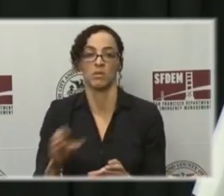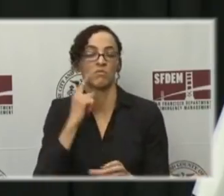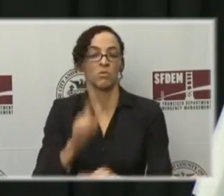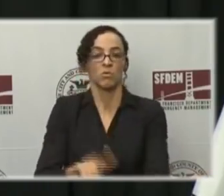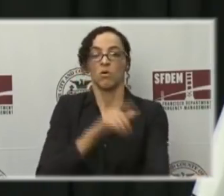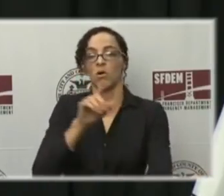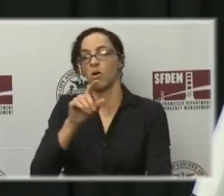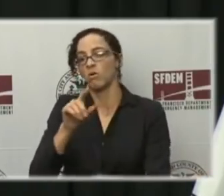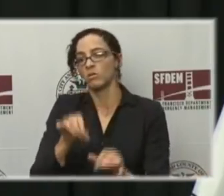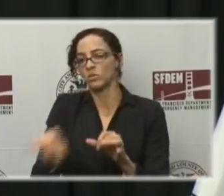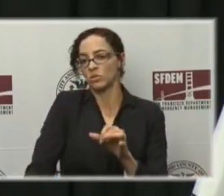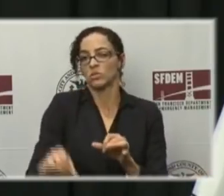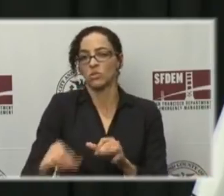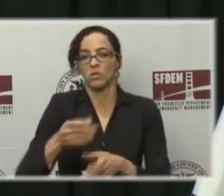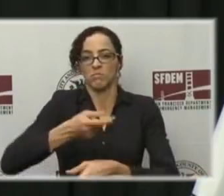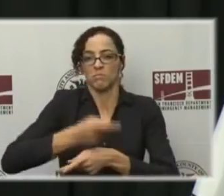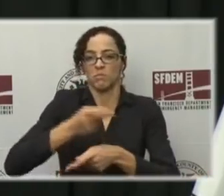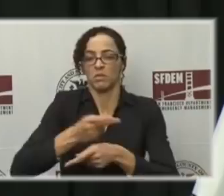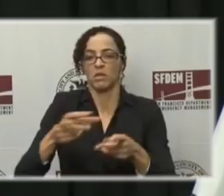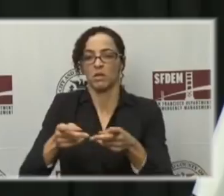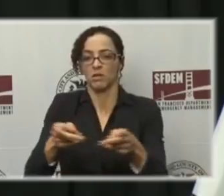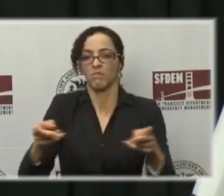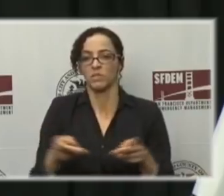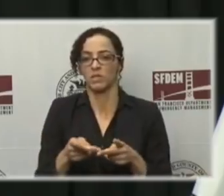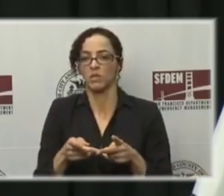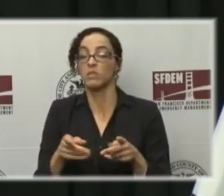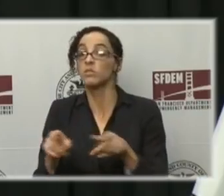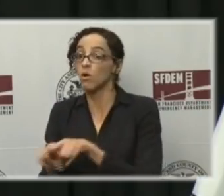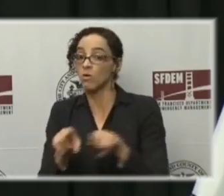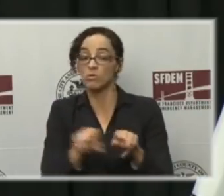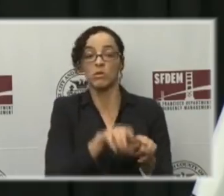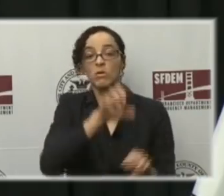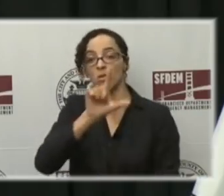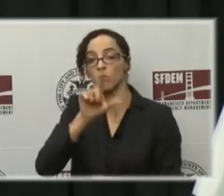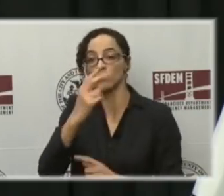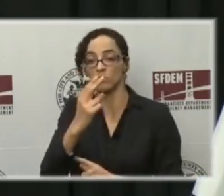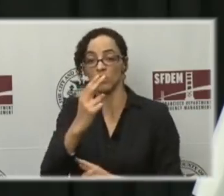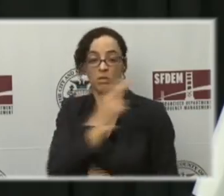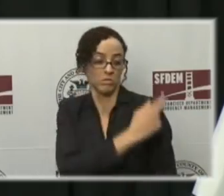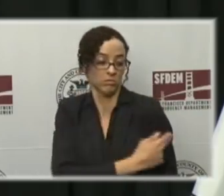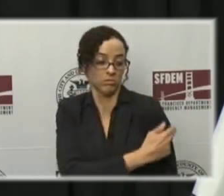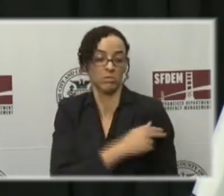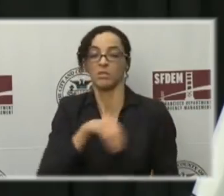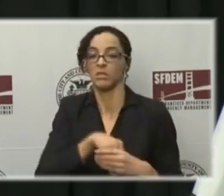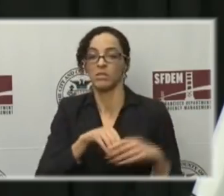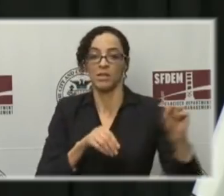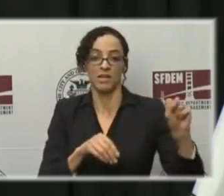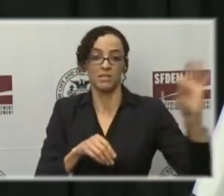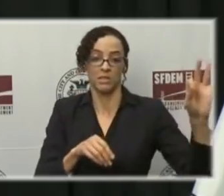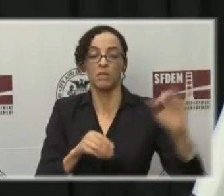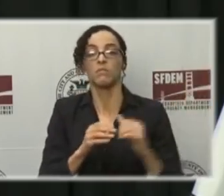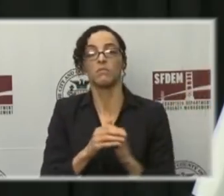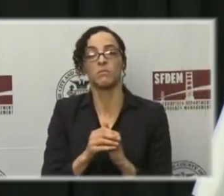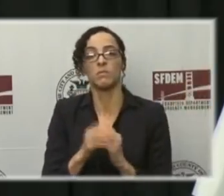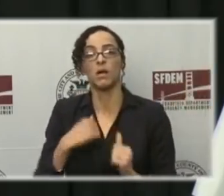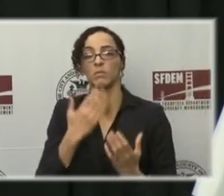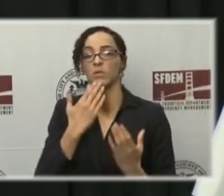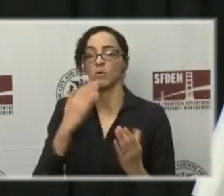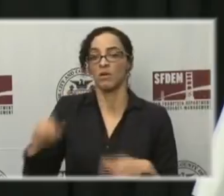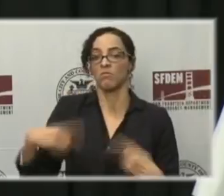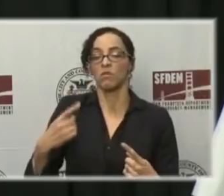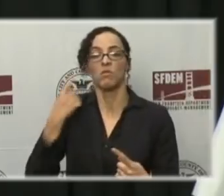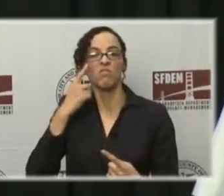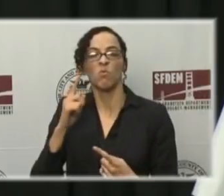care facilities in addition to Laguna Honda in San Francisco. I am grateful for this